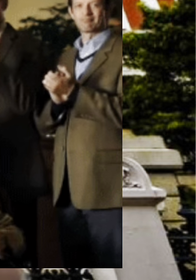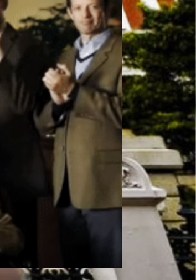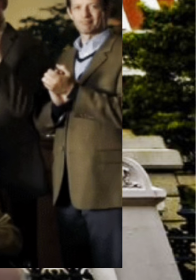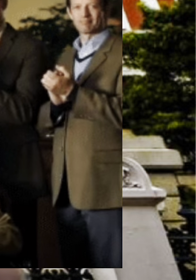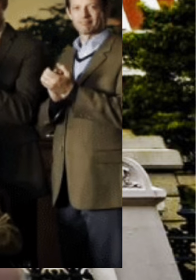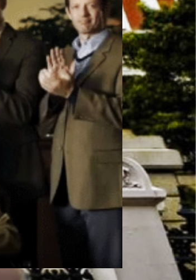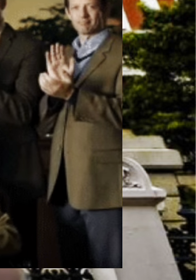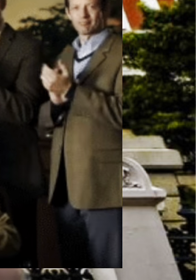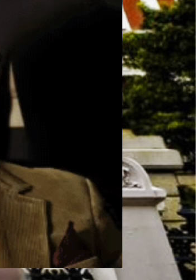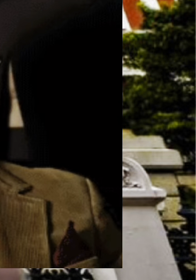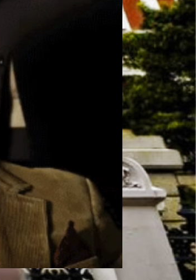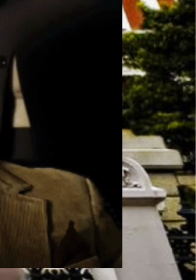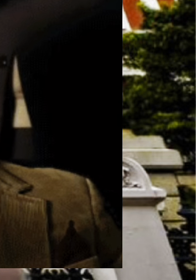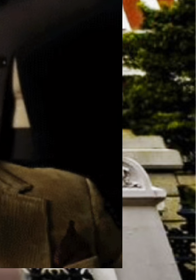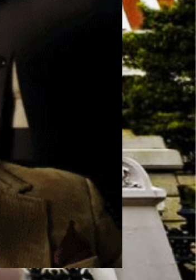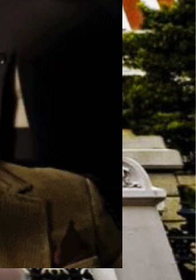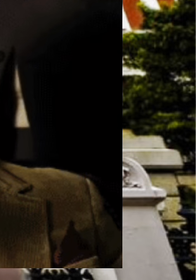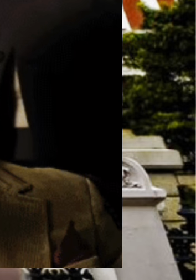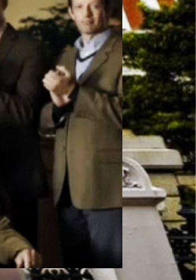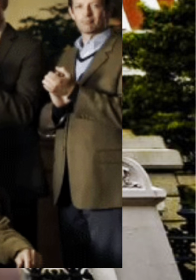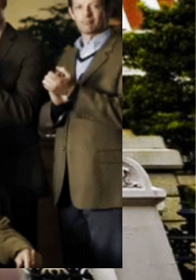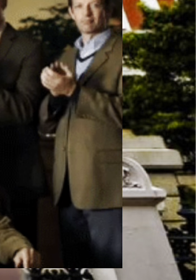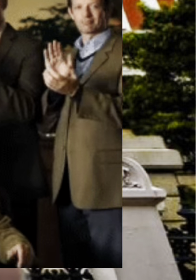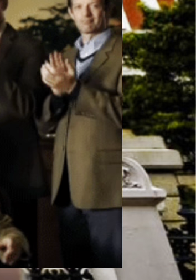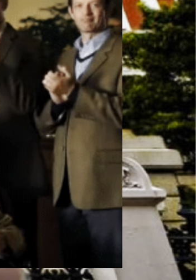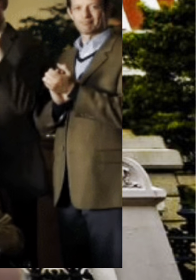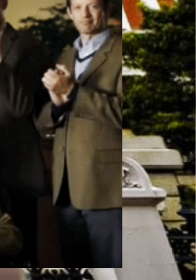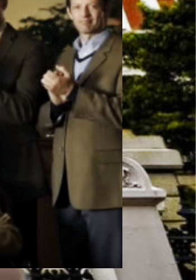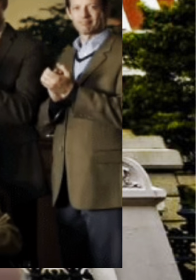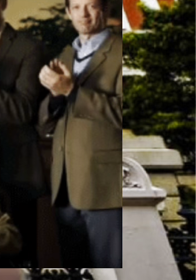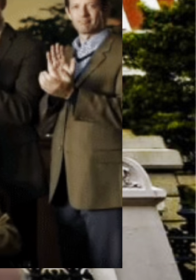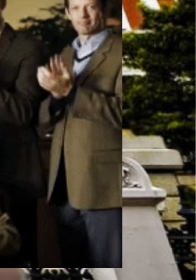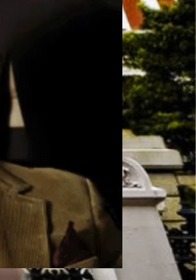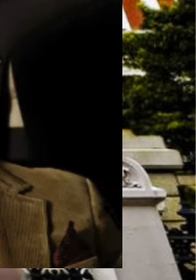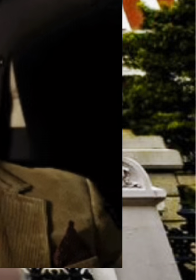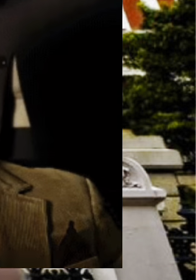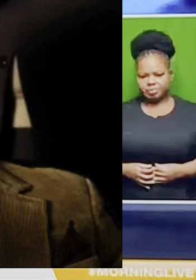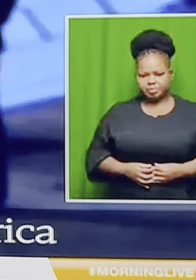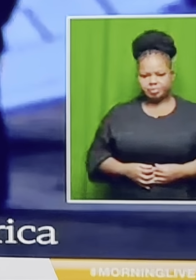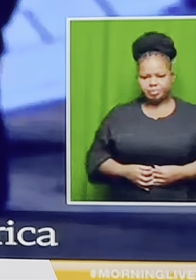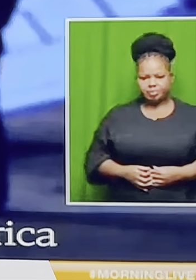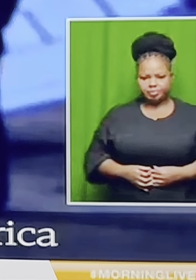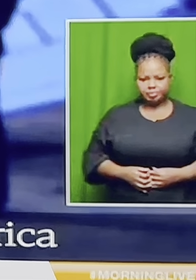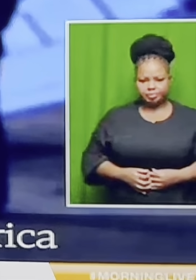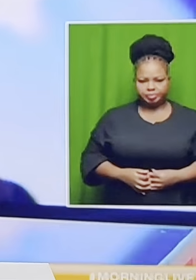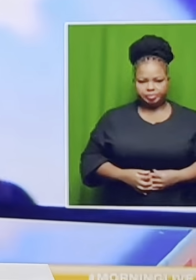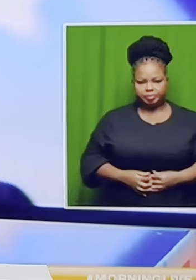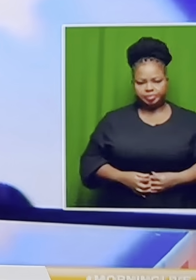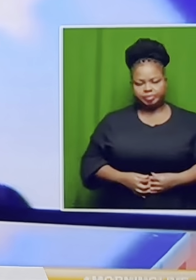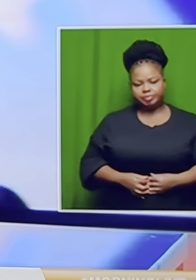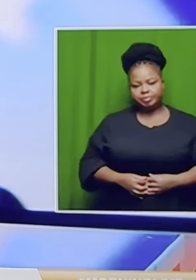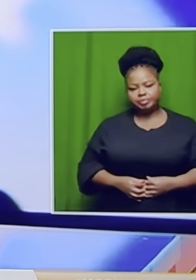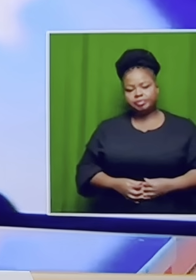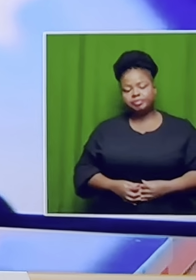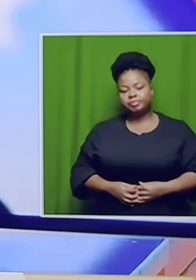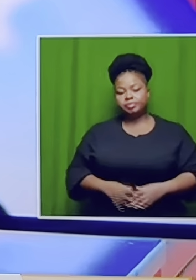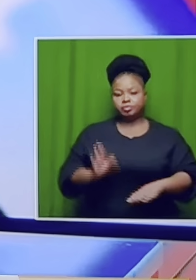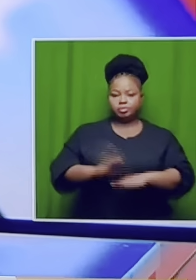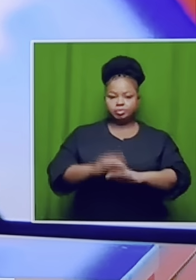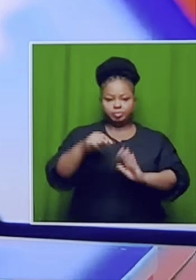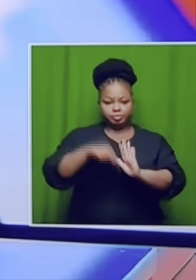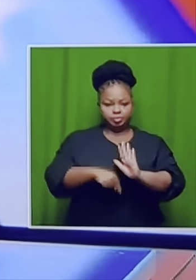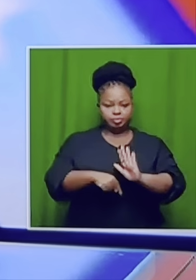Well done, Mr. President Ramaphosa. Yeah. Now, for more on